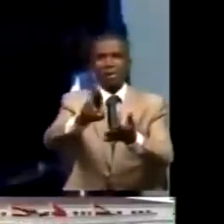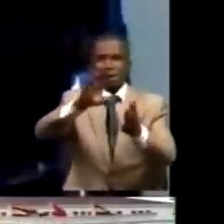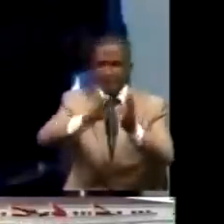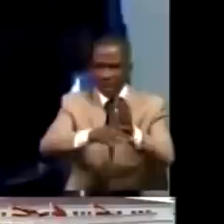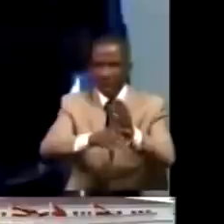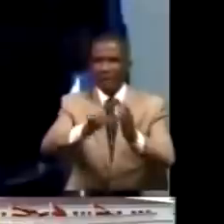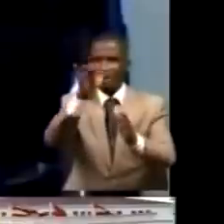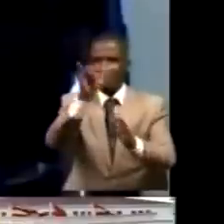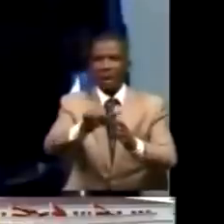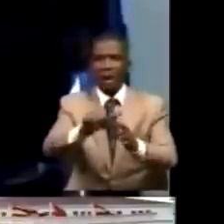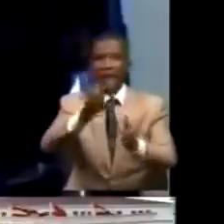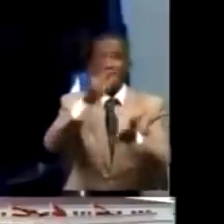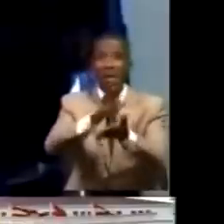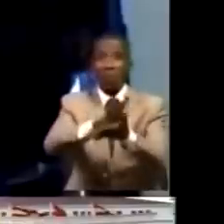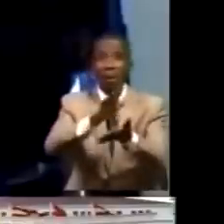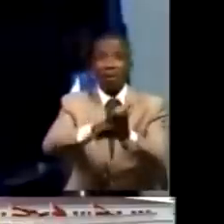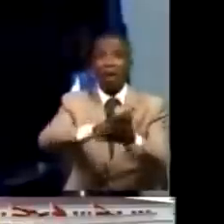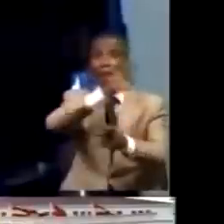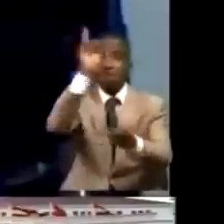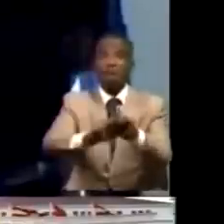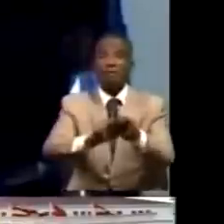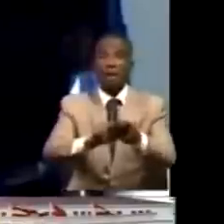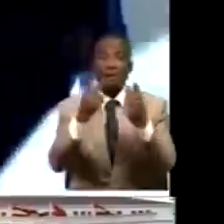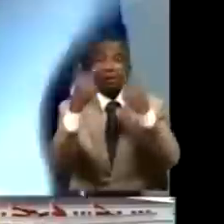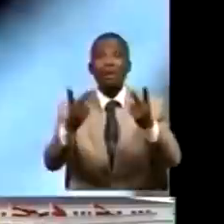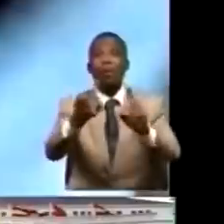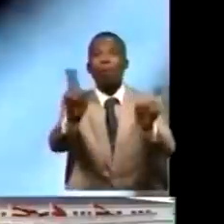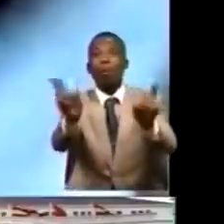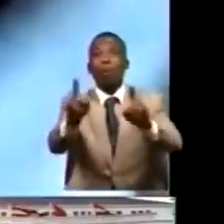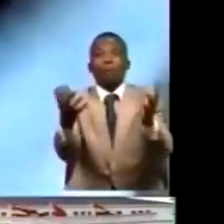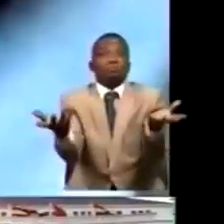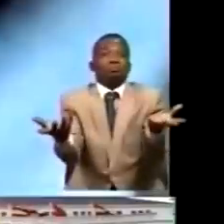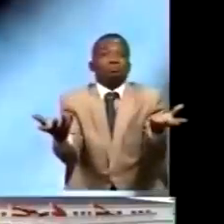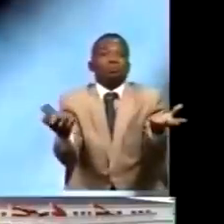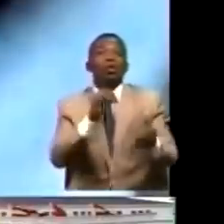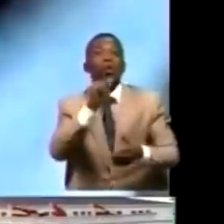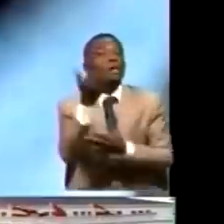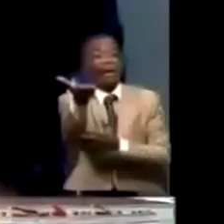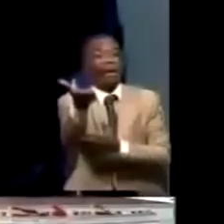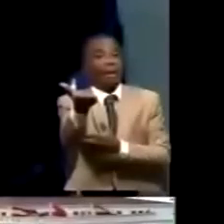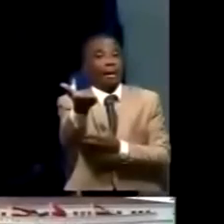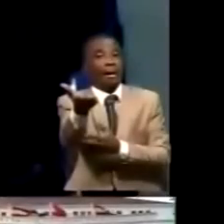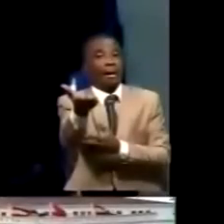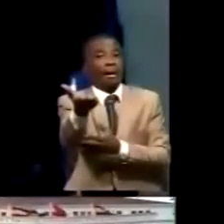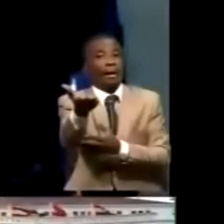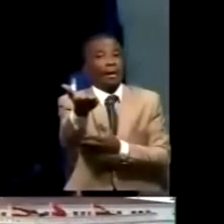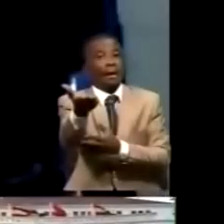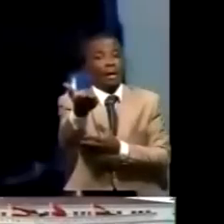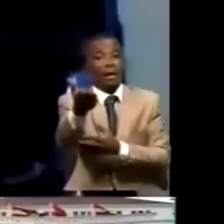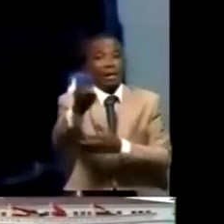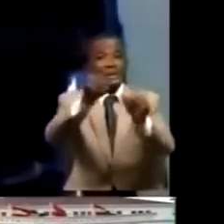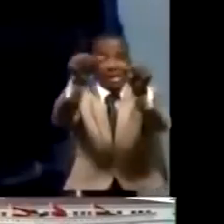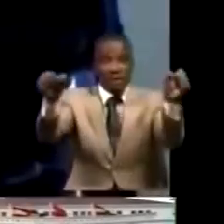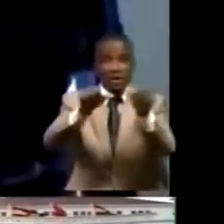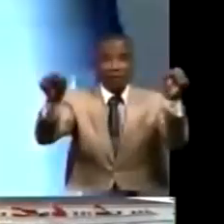next. Without the full complement of confirmation of the various constituency